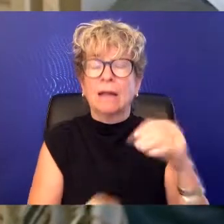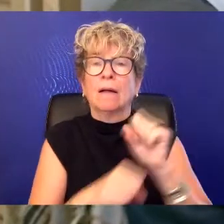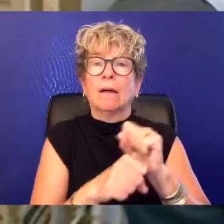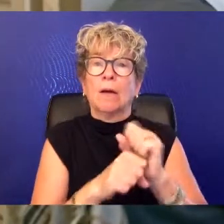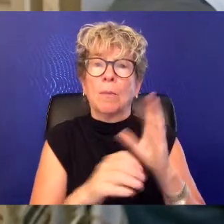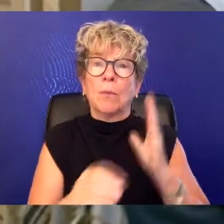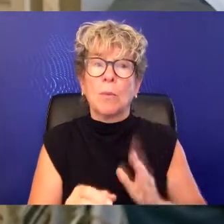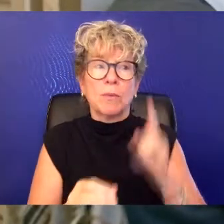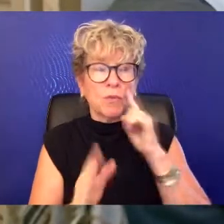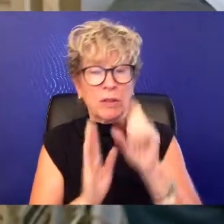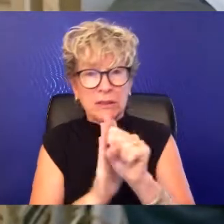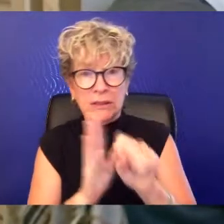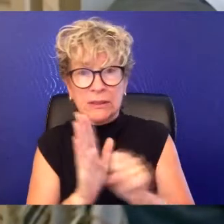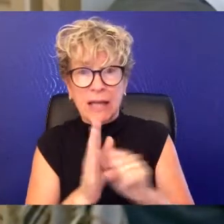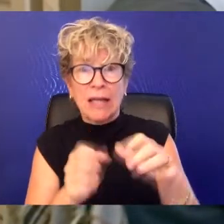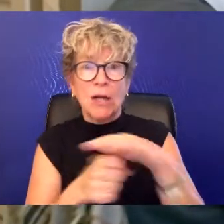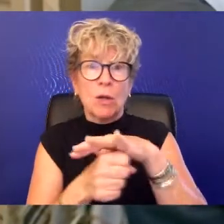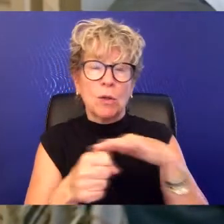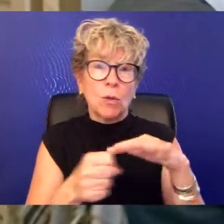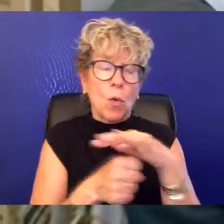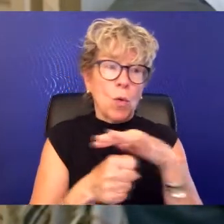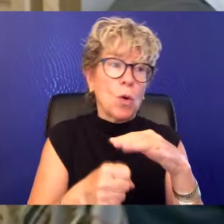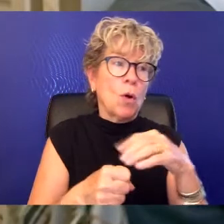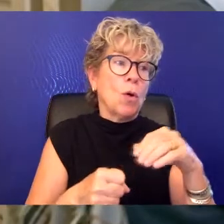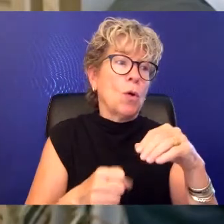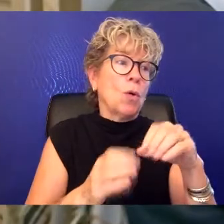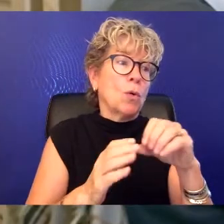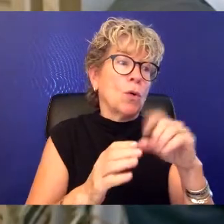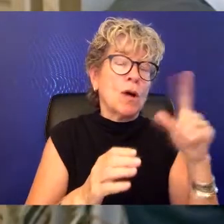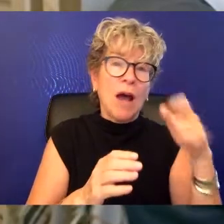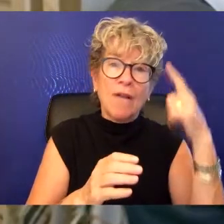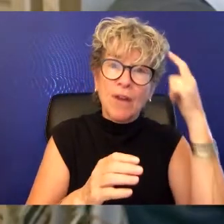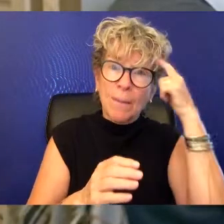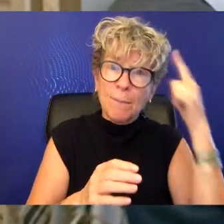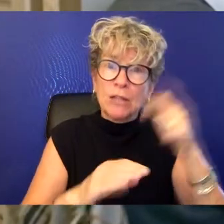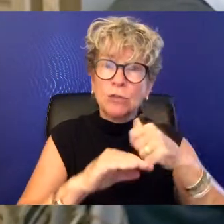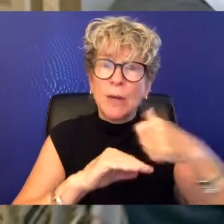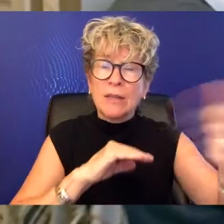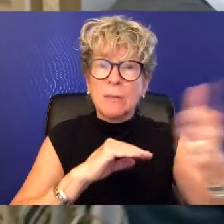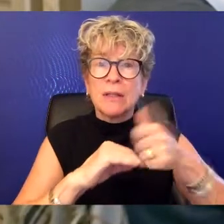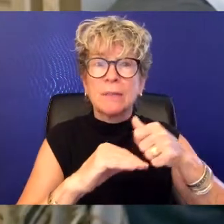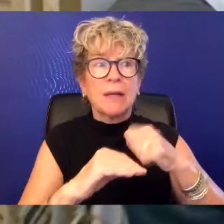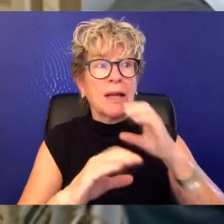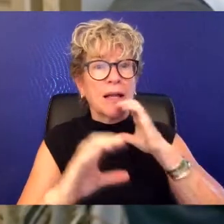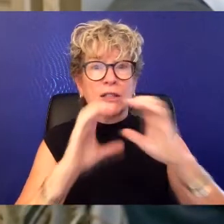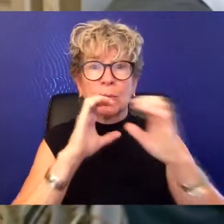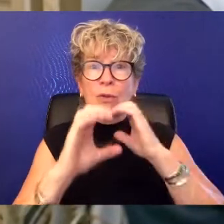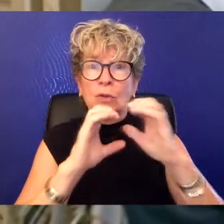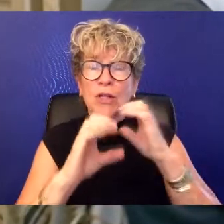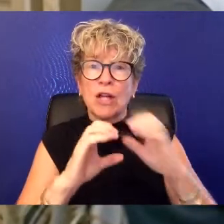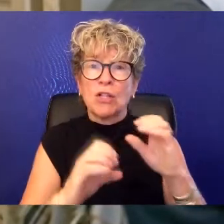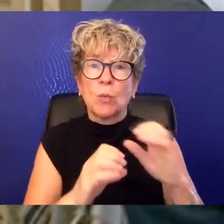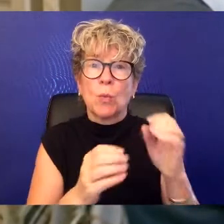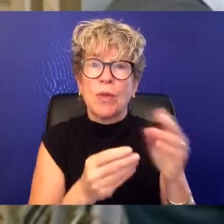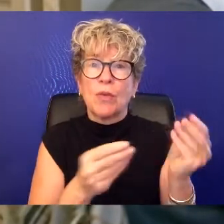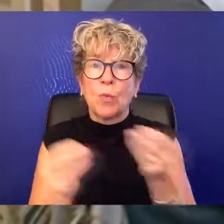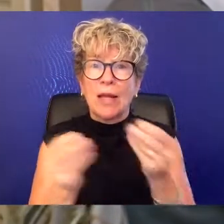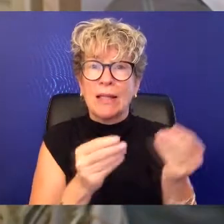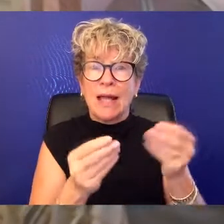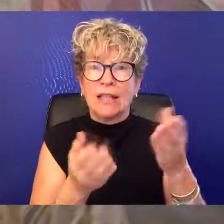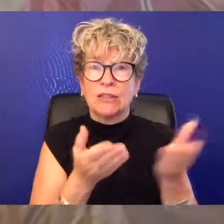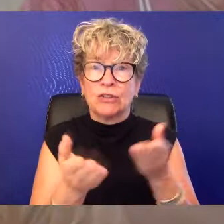and local government activities, public transportation, public accommodations, and telecommunication relay